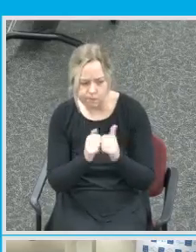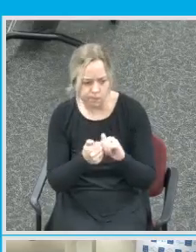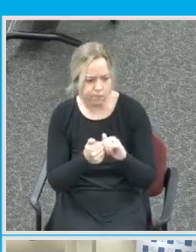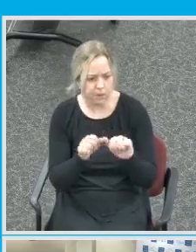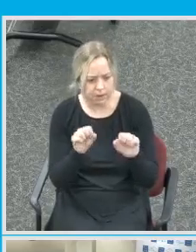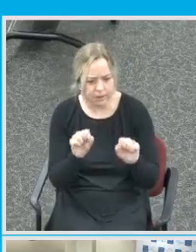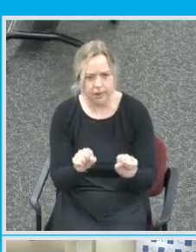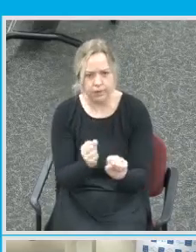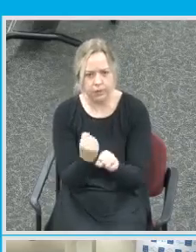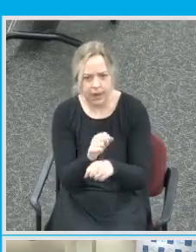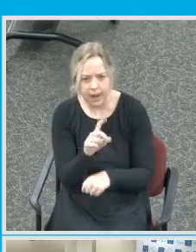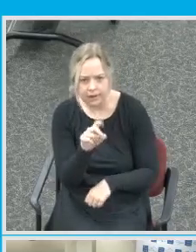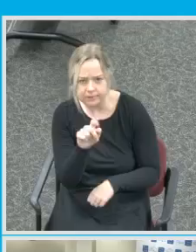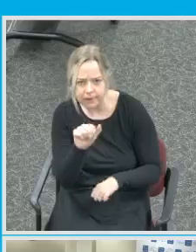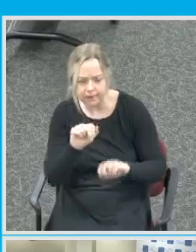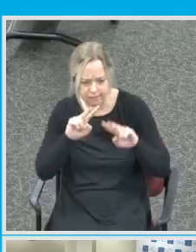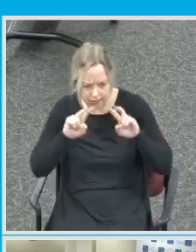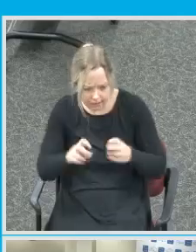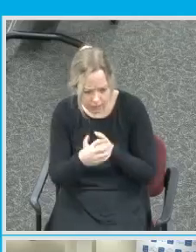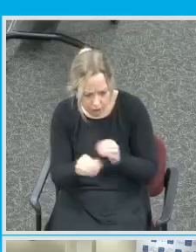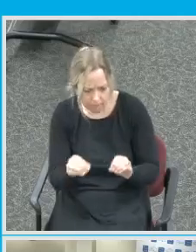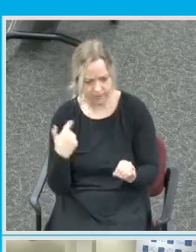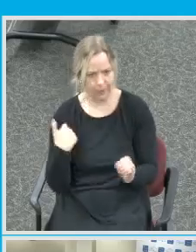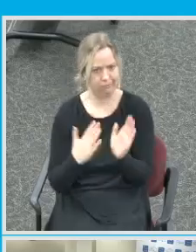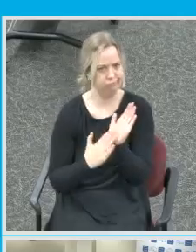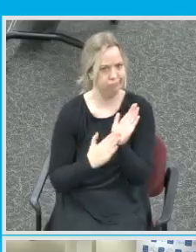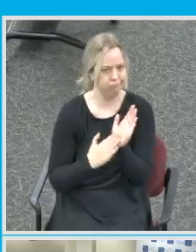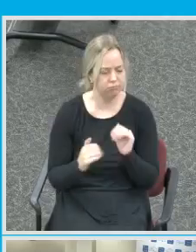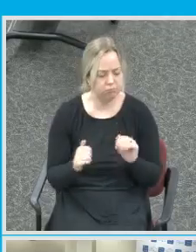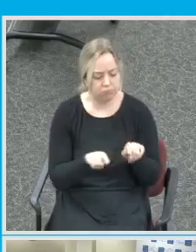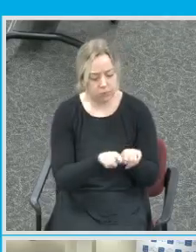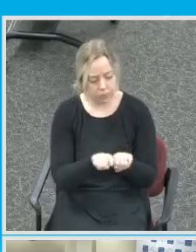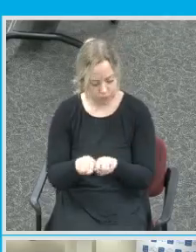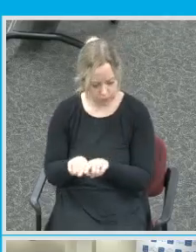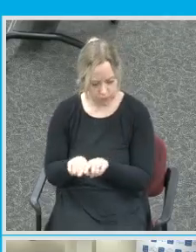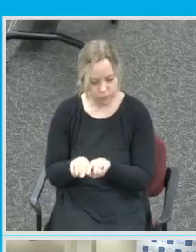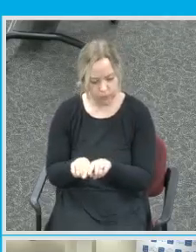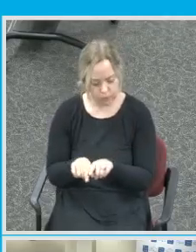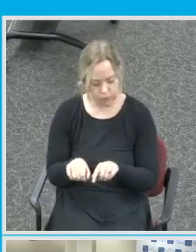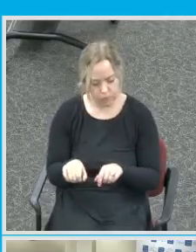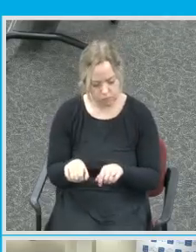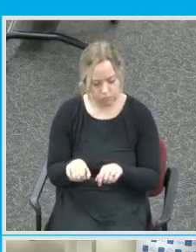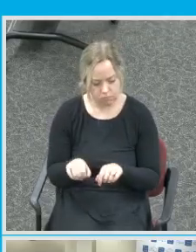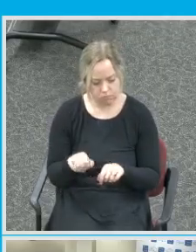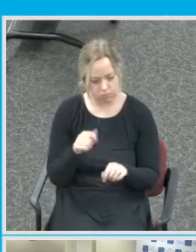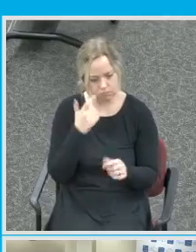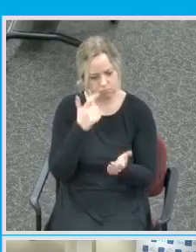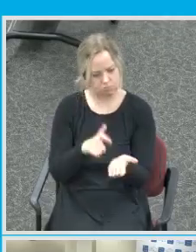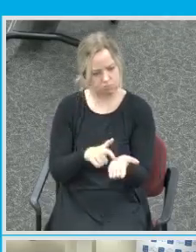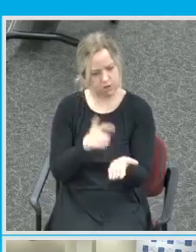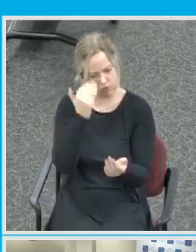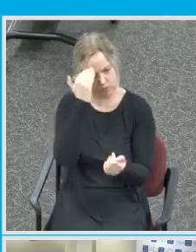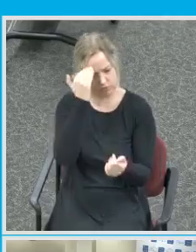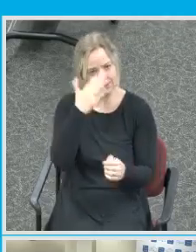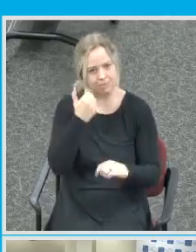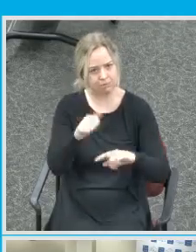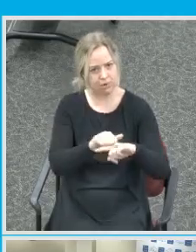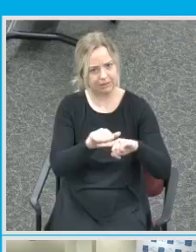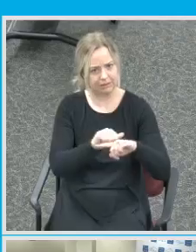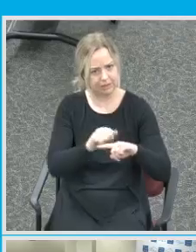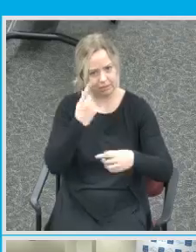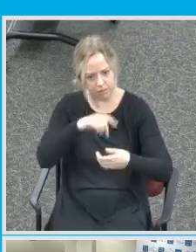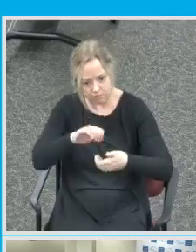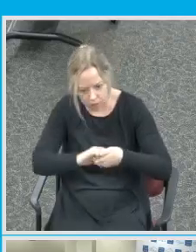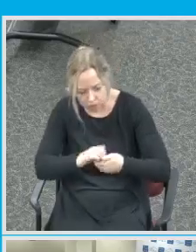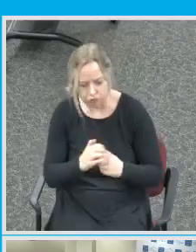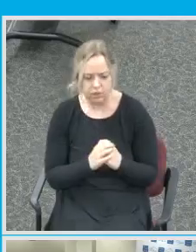data analytics office, in addition to acknowledging best practices for partnerships and